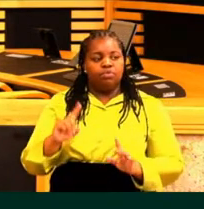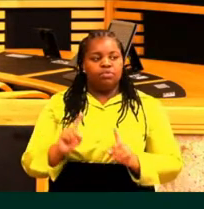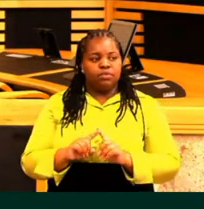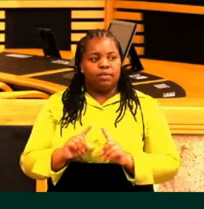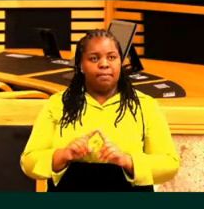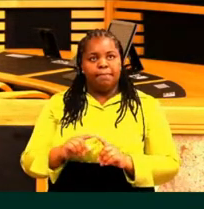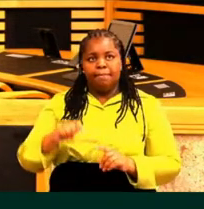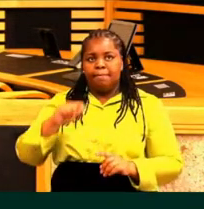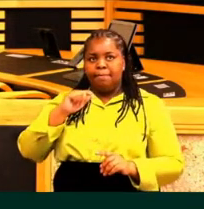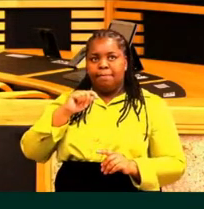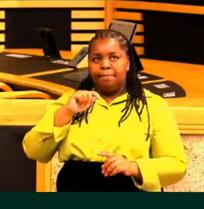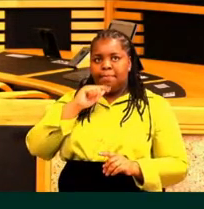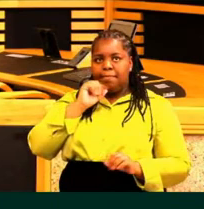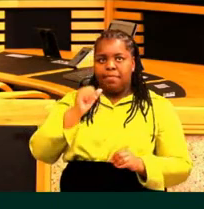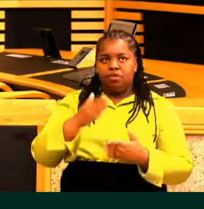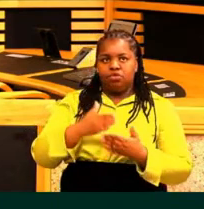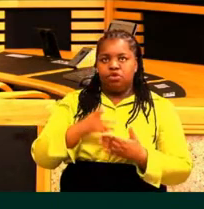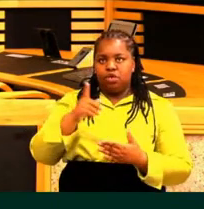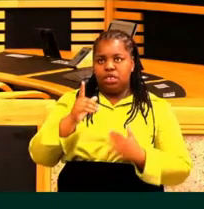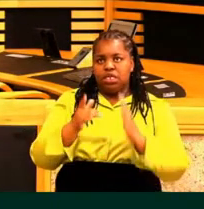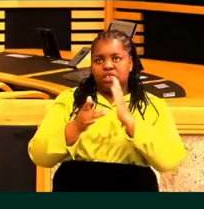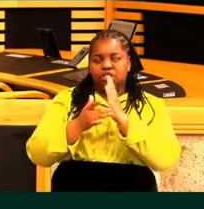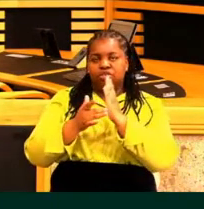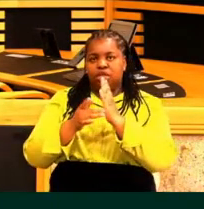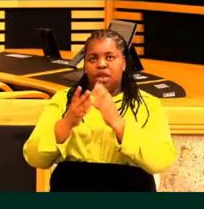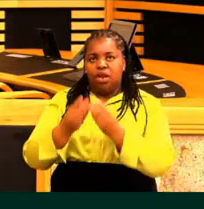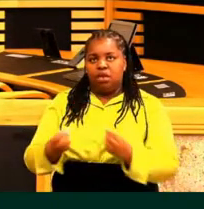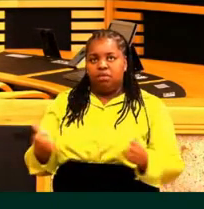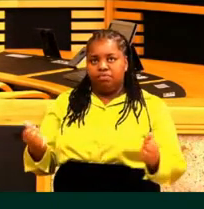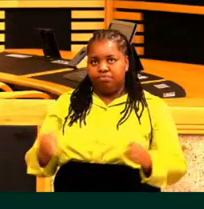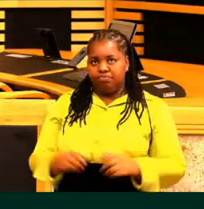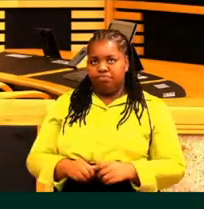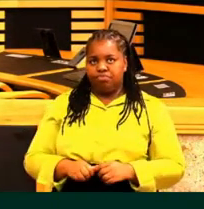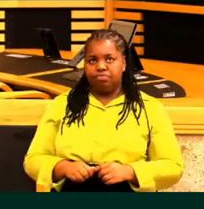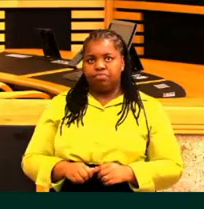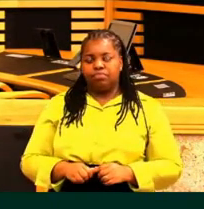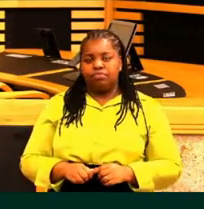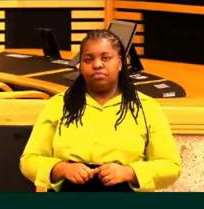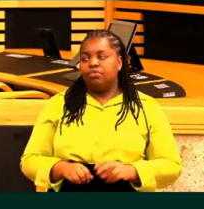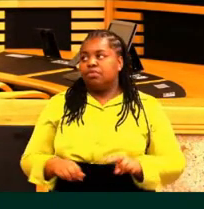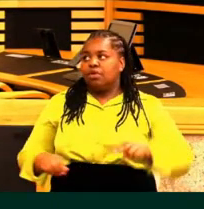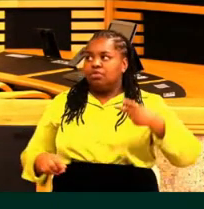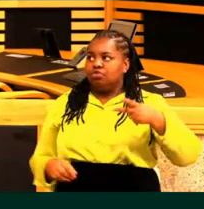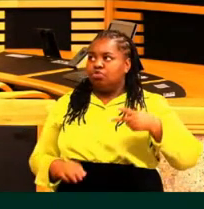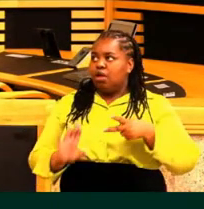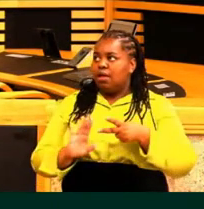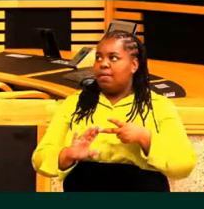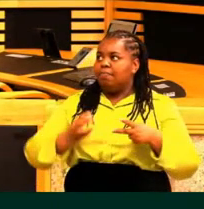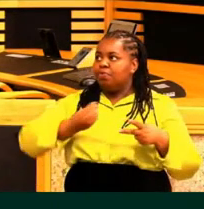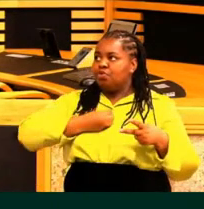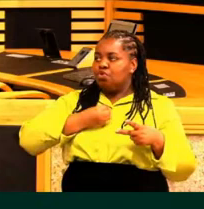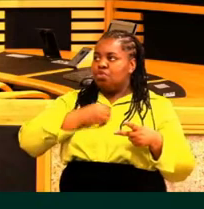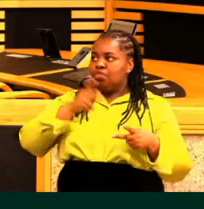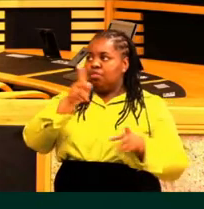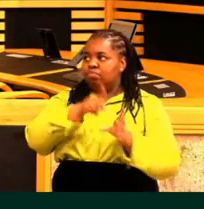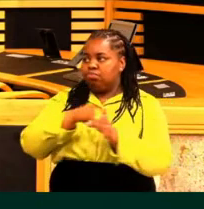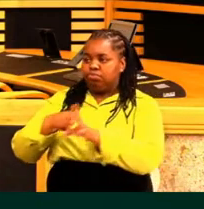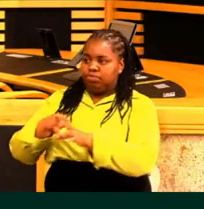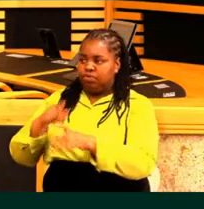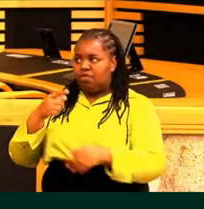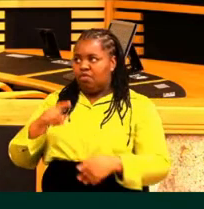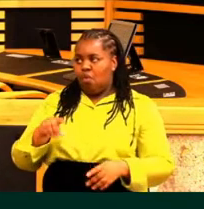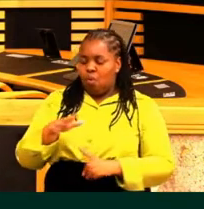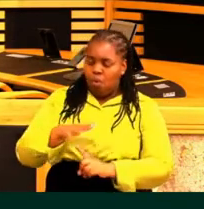leveraging on digital Revolution true youth participation in Land